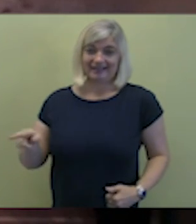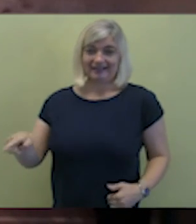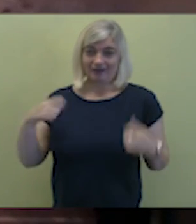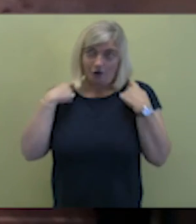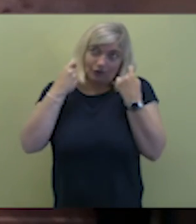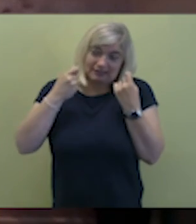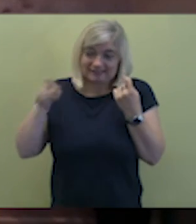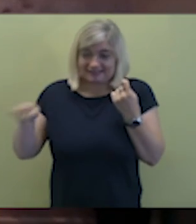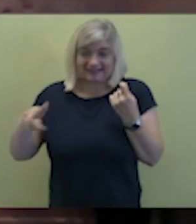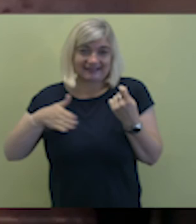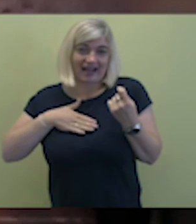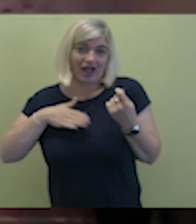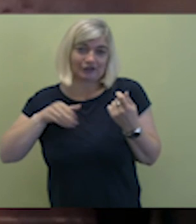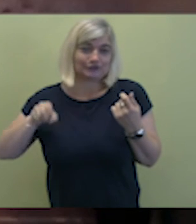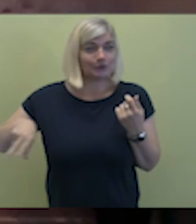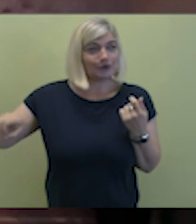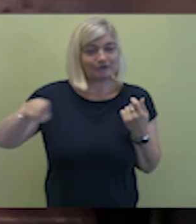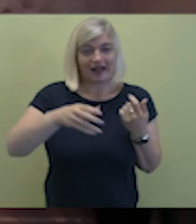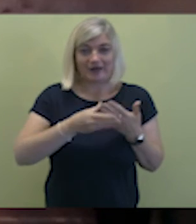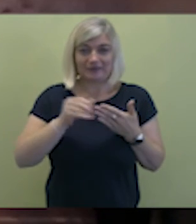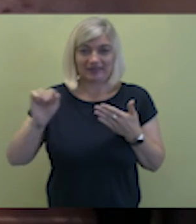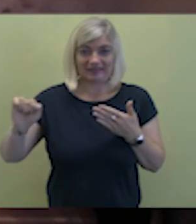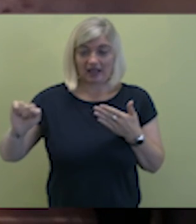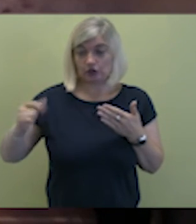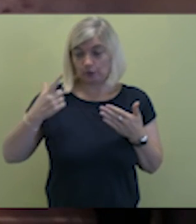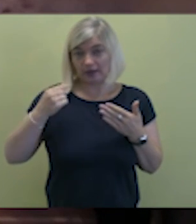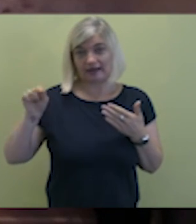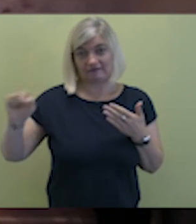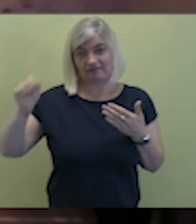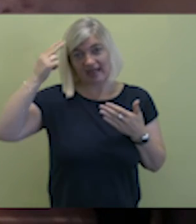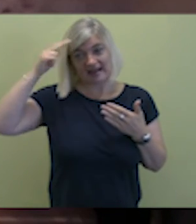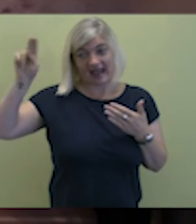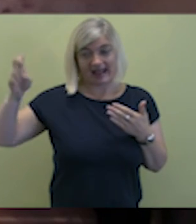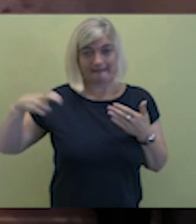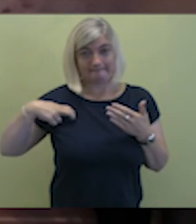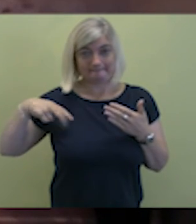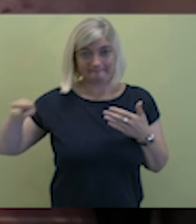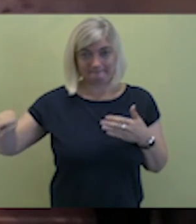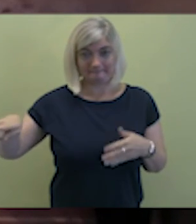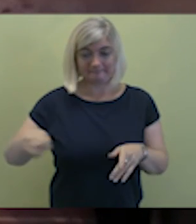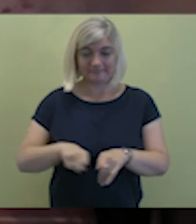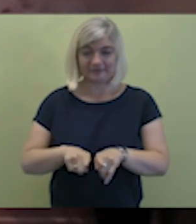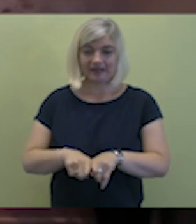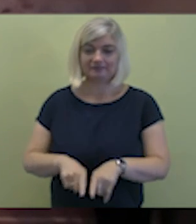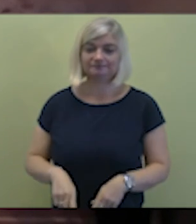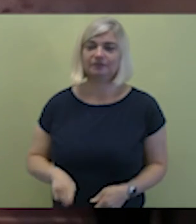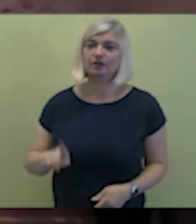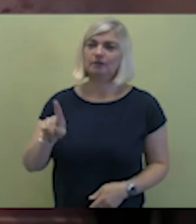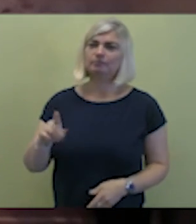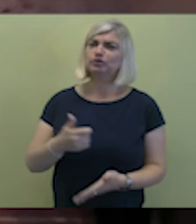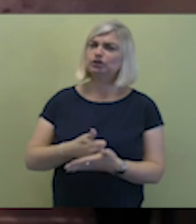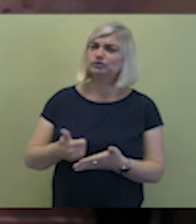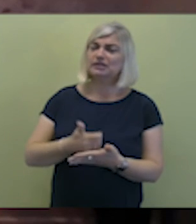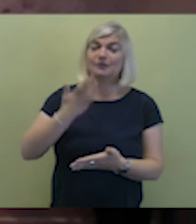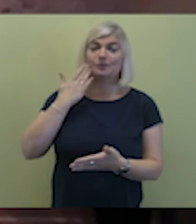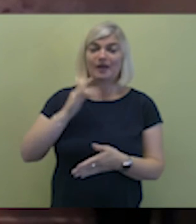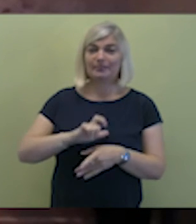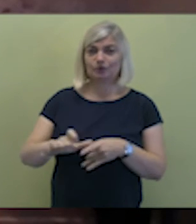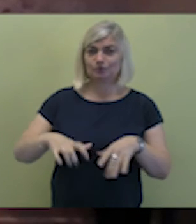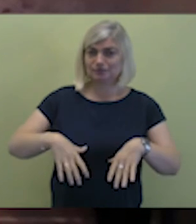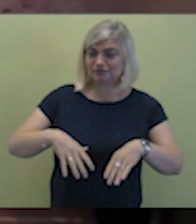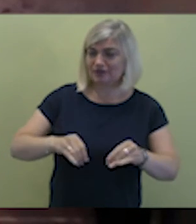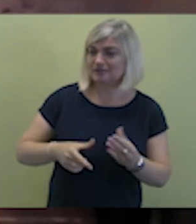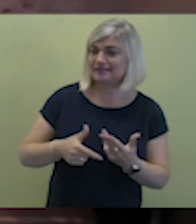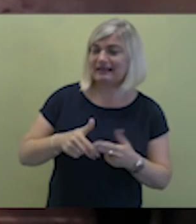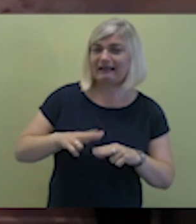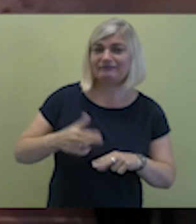around with their venue hoodies and their venue t-shirts, and they have those and they are personalised to them. But initially when we see people, if they're